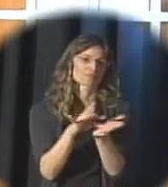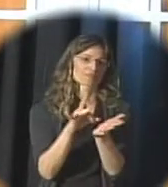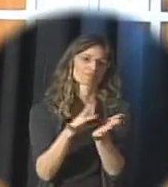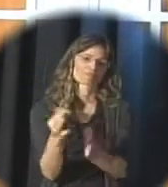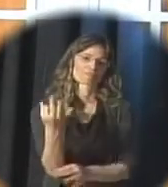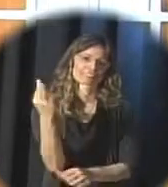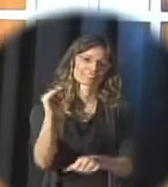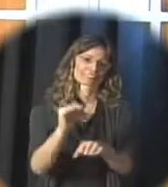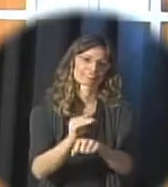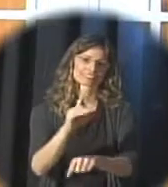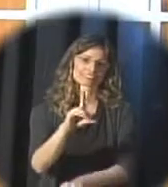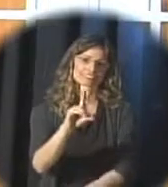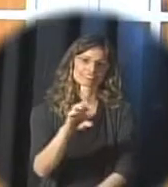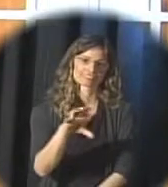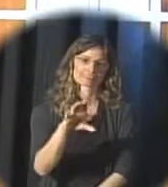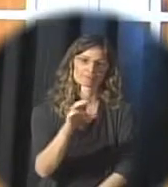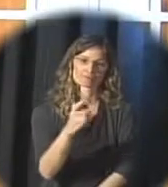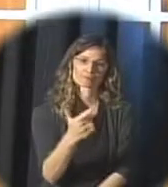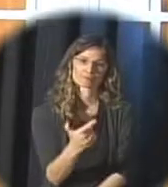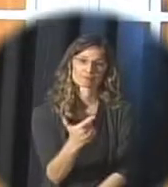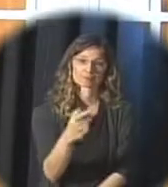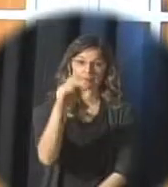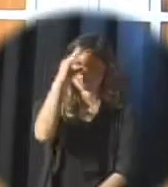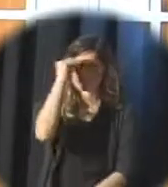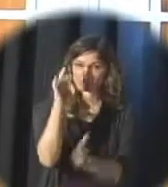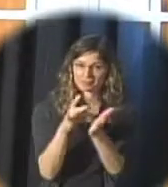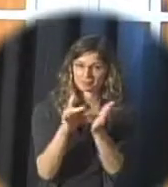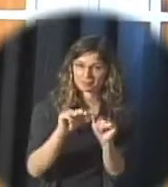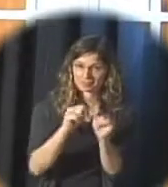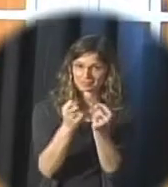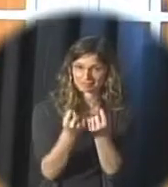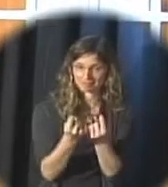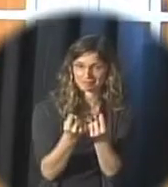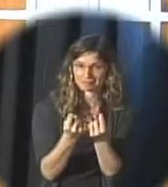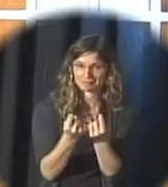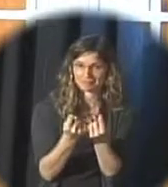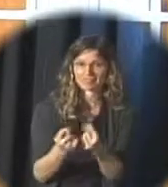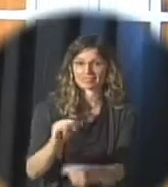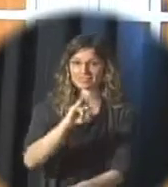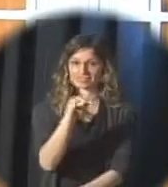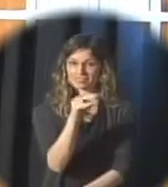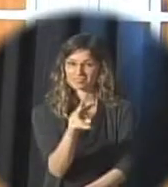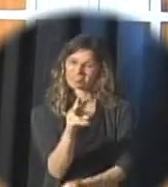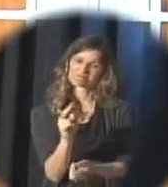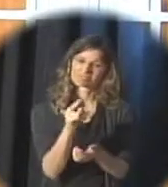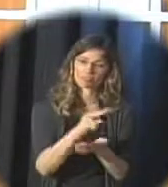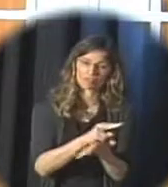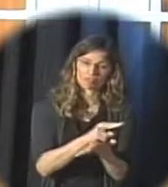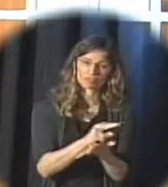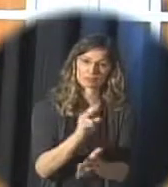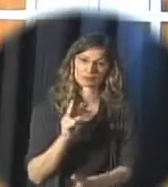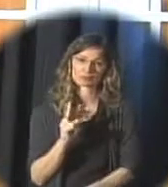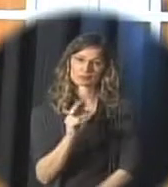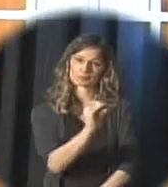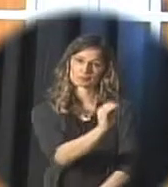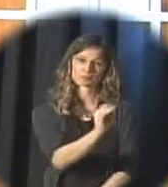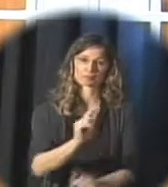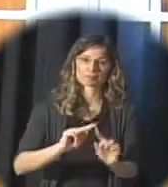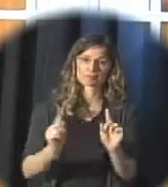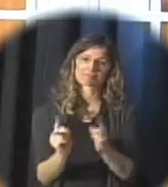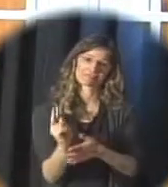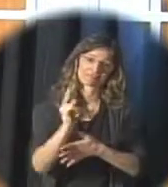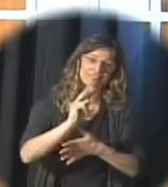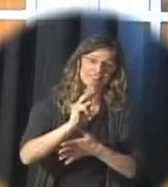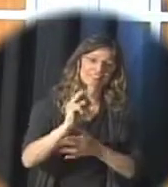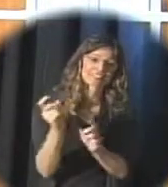night, December 21st The boys' soccer team split with Lake Mary The JV team lost 2-0 While the varsity team won